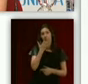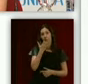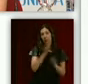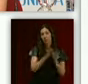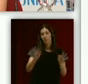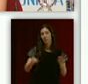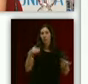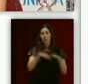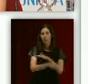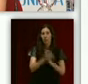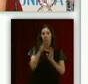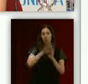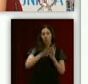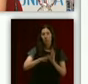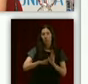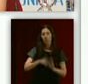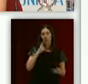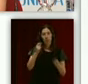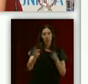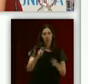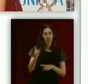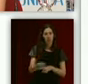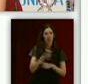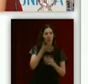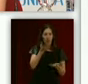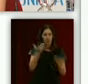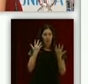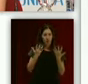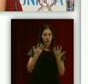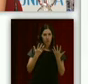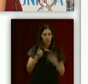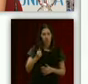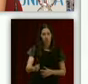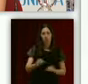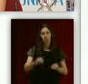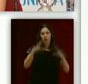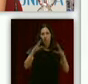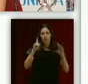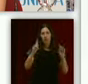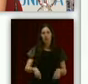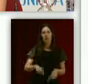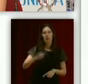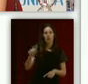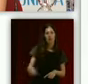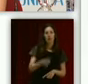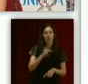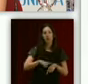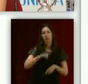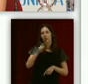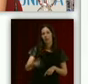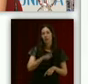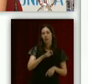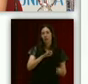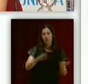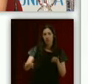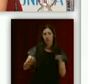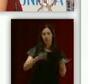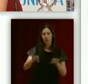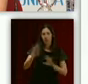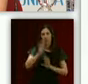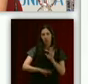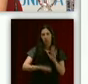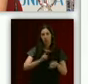were in doing them. For instance, an example of sequence would be accessing the fan menu to activate